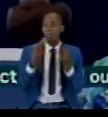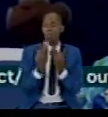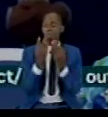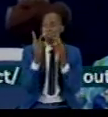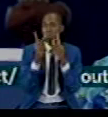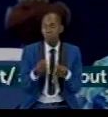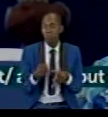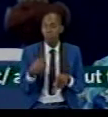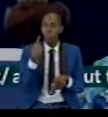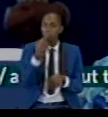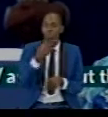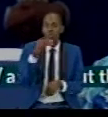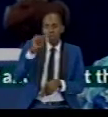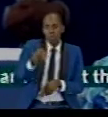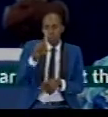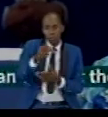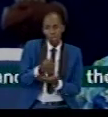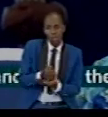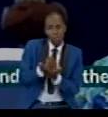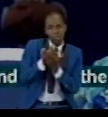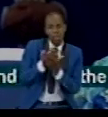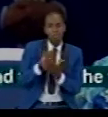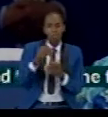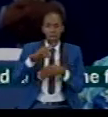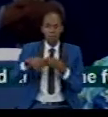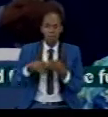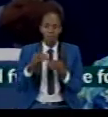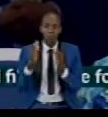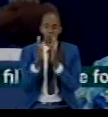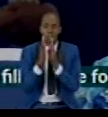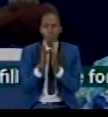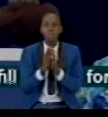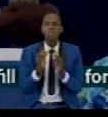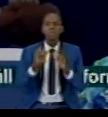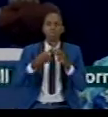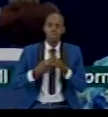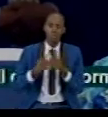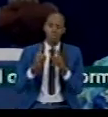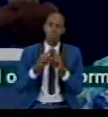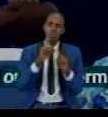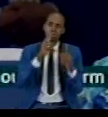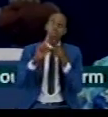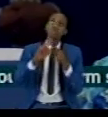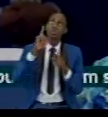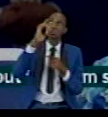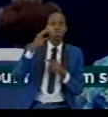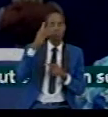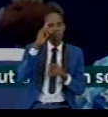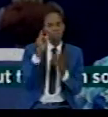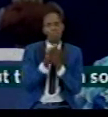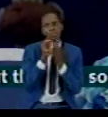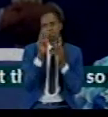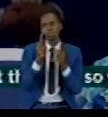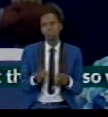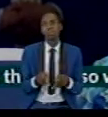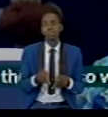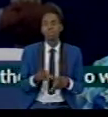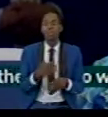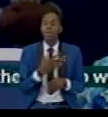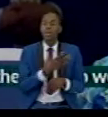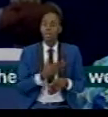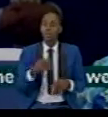those who are the father please let me smart about it right the the middle